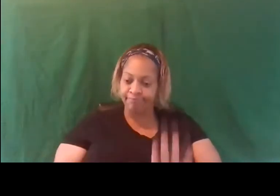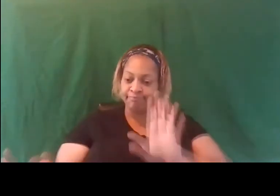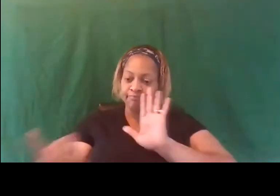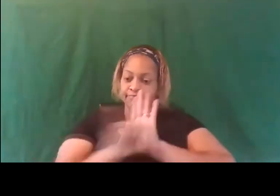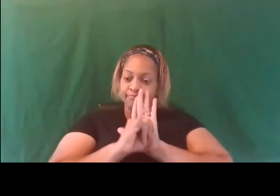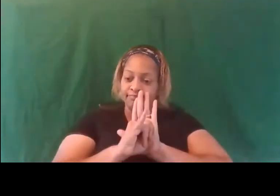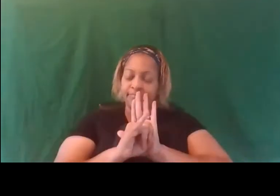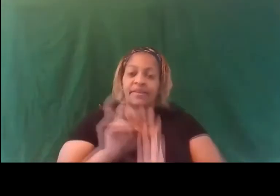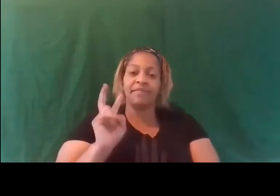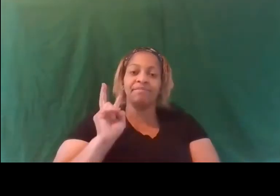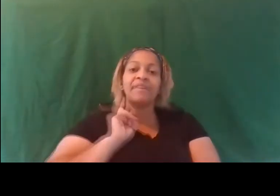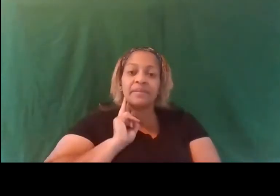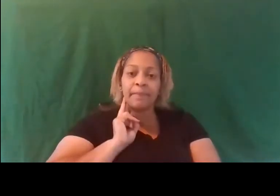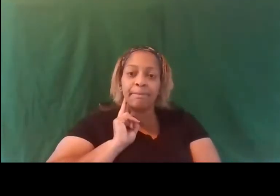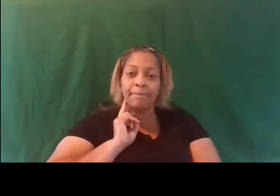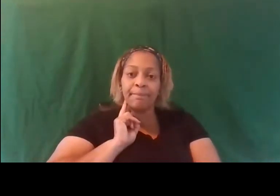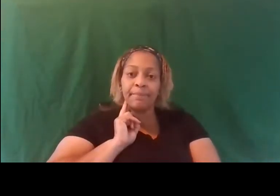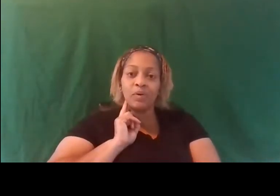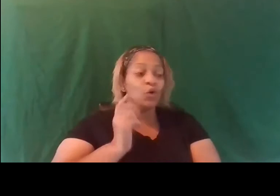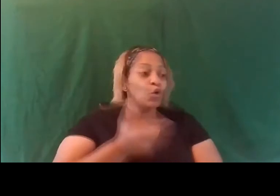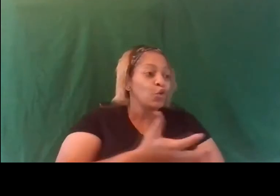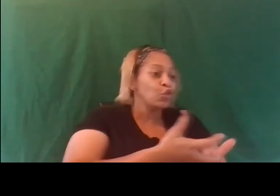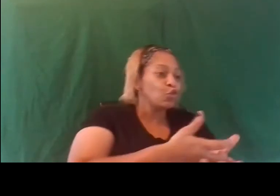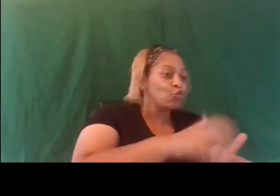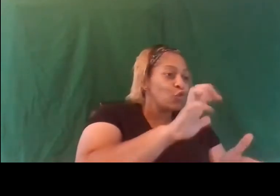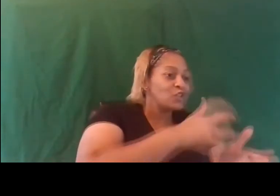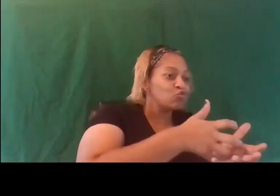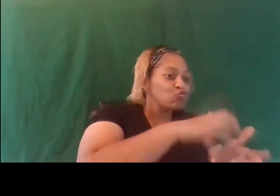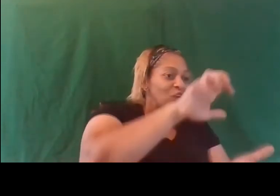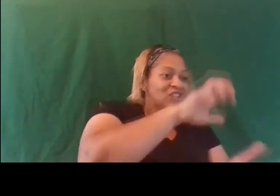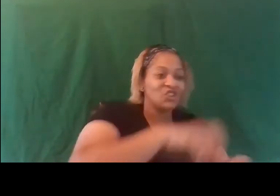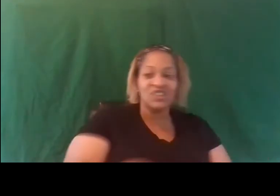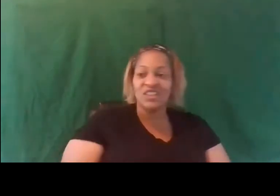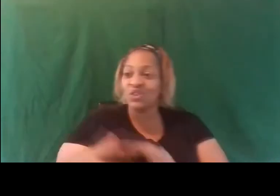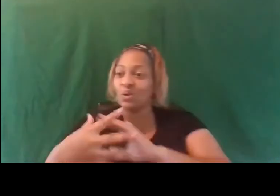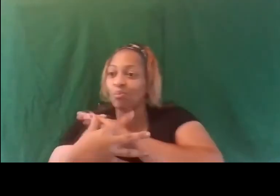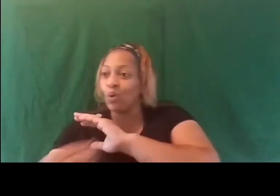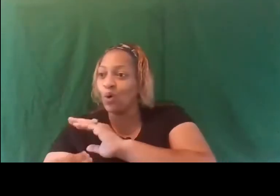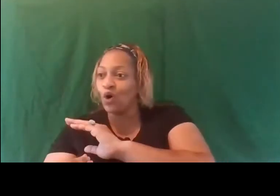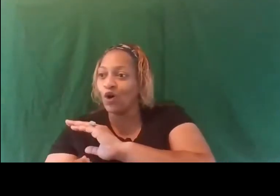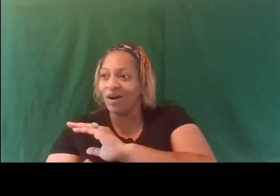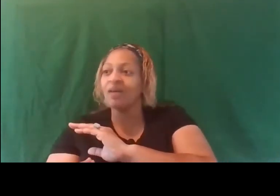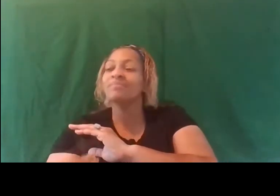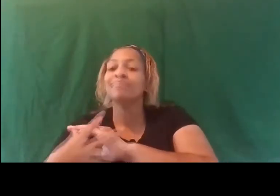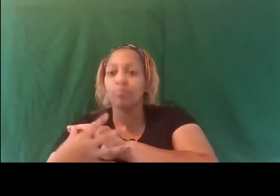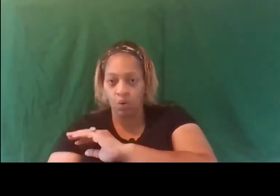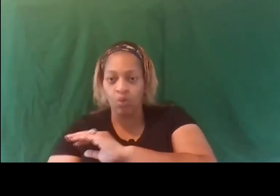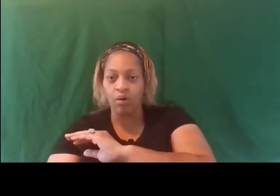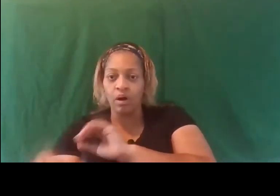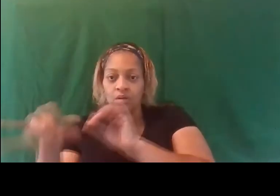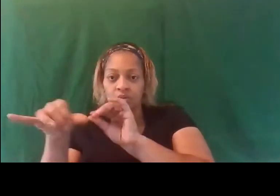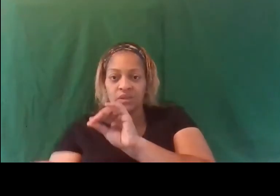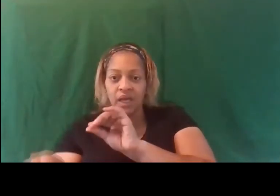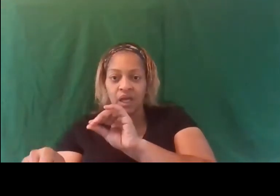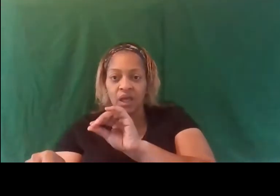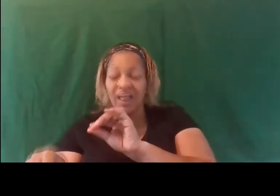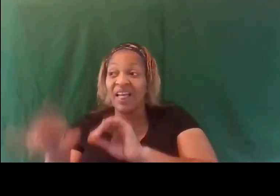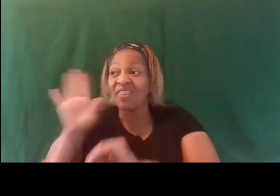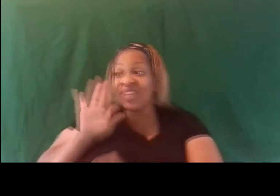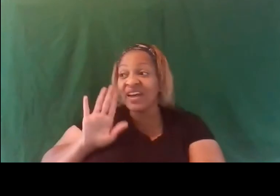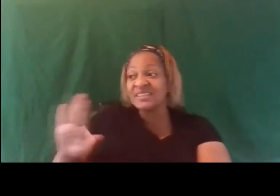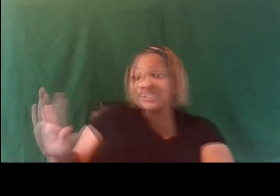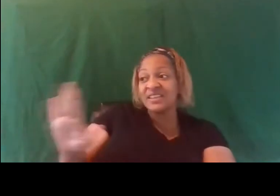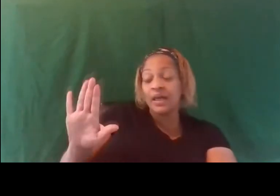world is. The rich get richer and the poor get poorer, right? That's a paradigm, that's a belief. And if